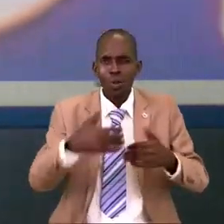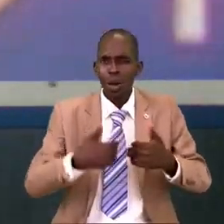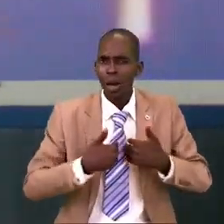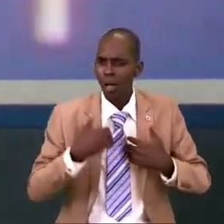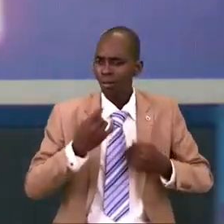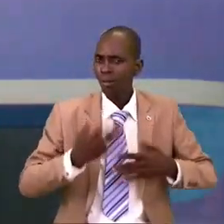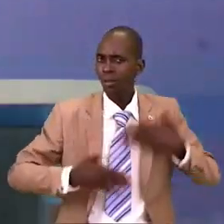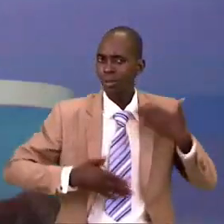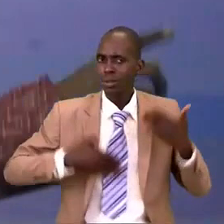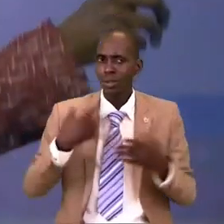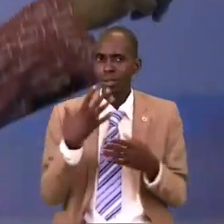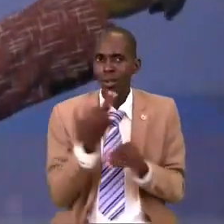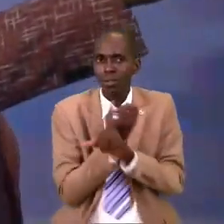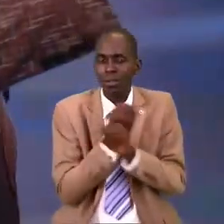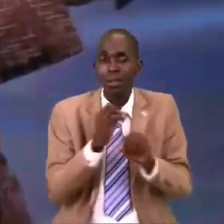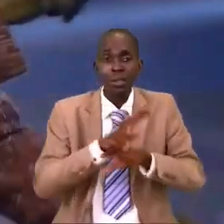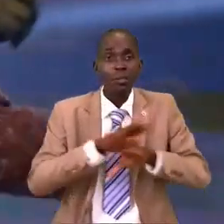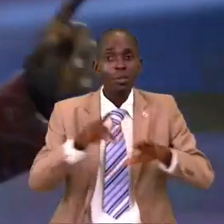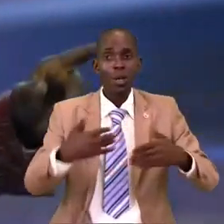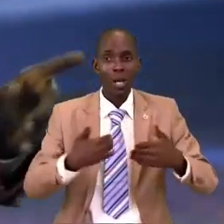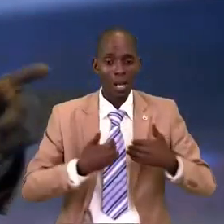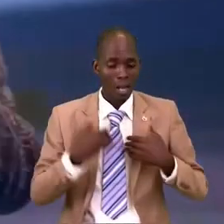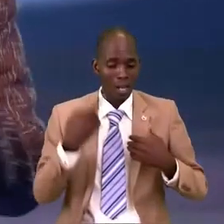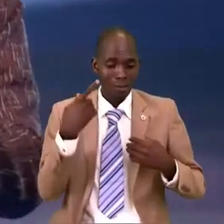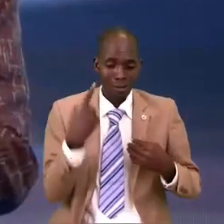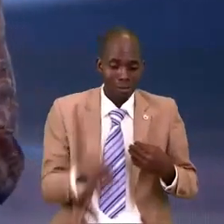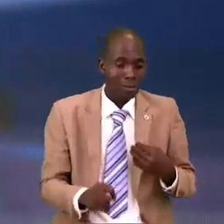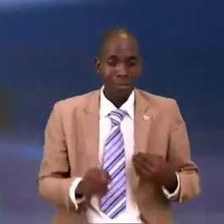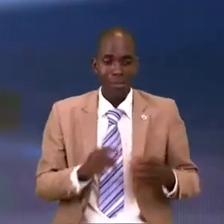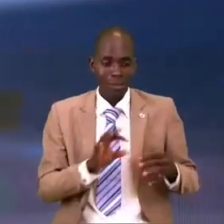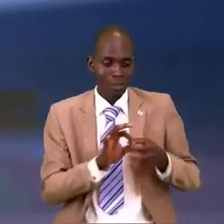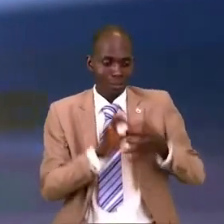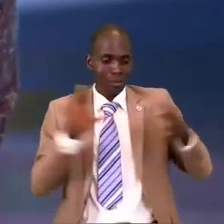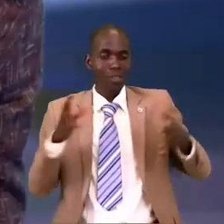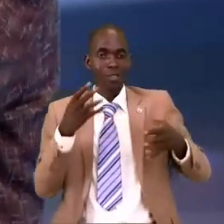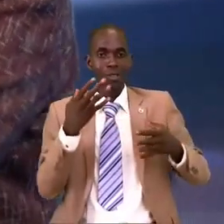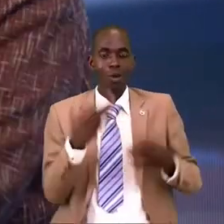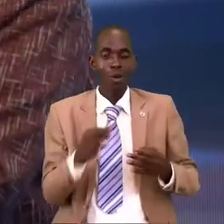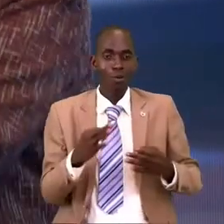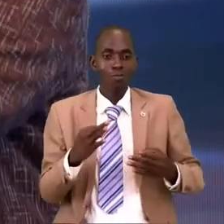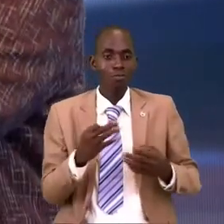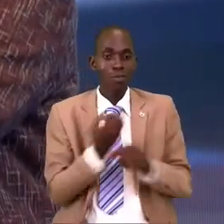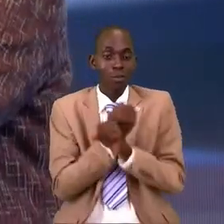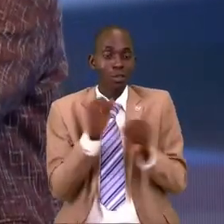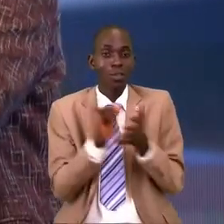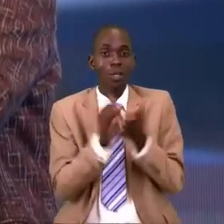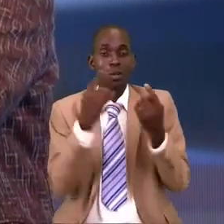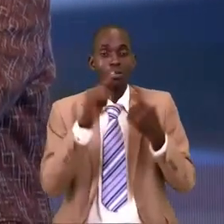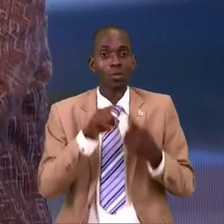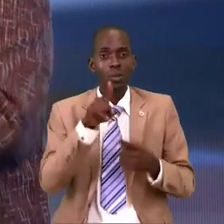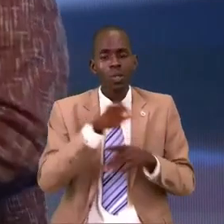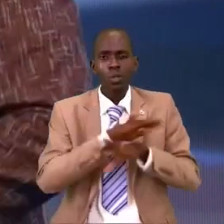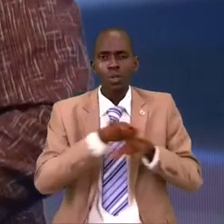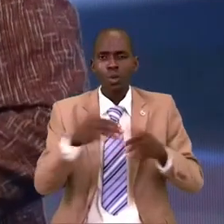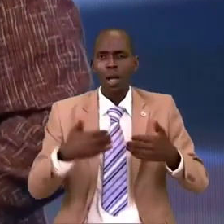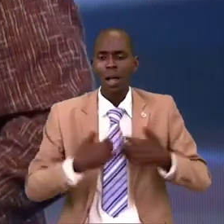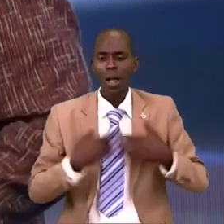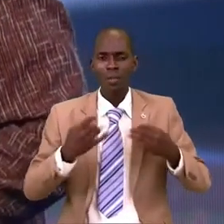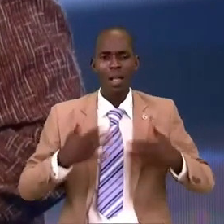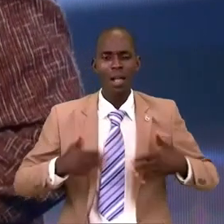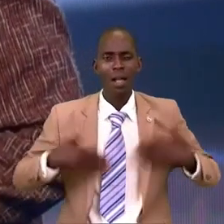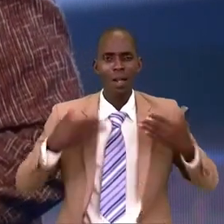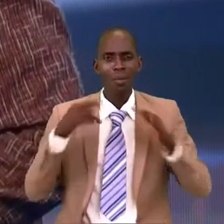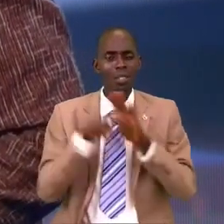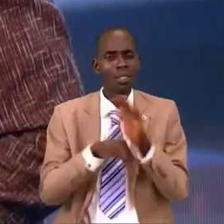that comes with salvation? God is slow to anger, and his children are slow to anger. They are